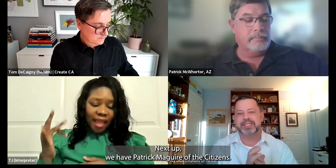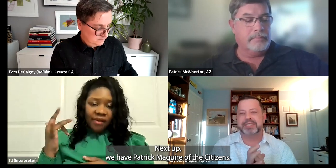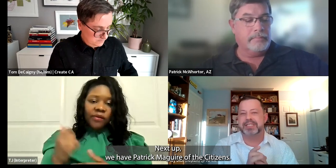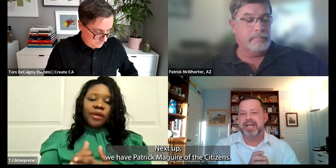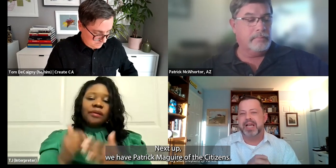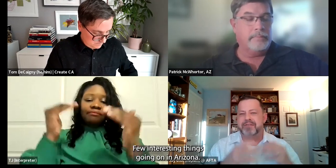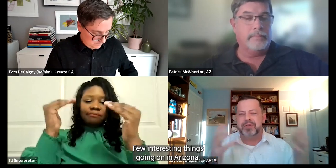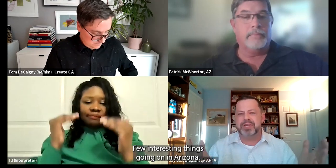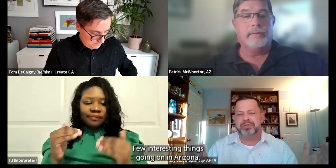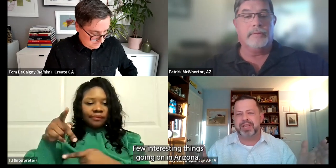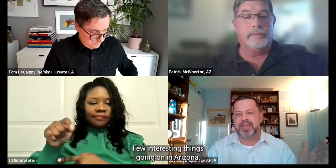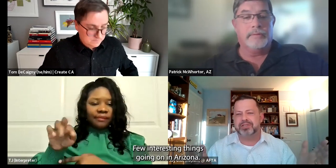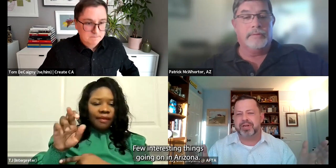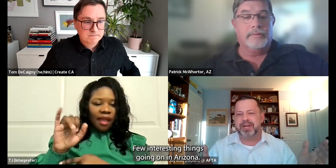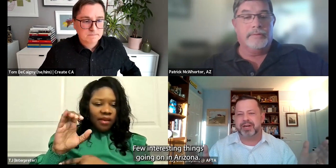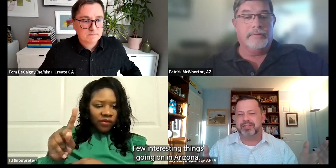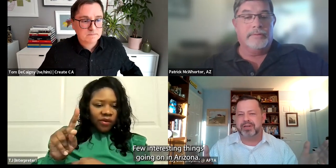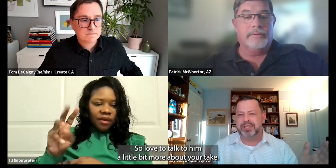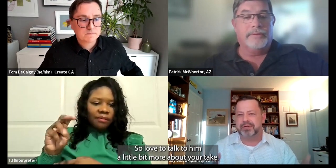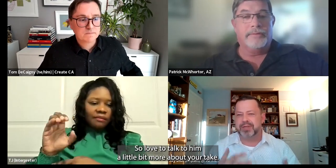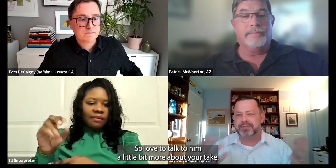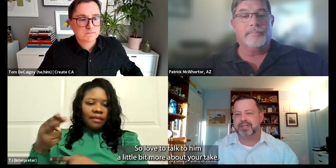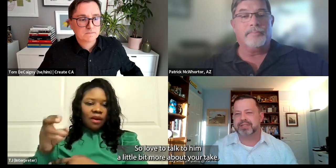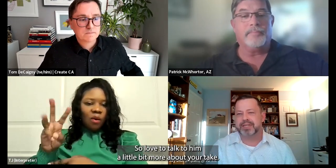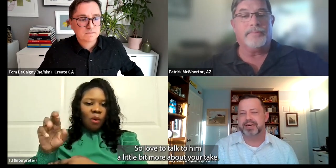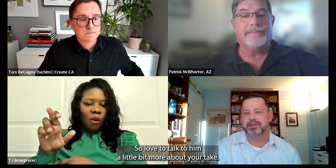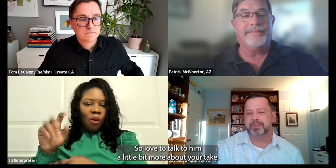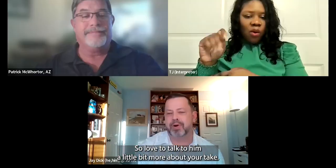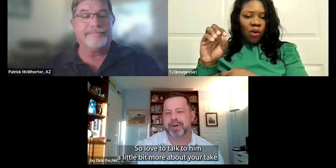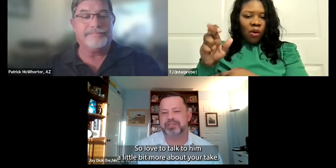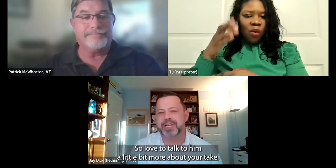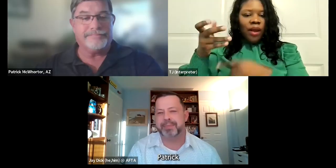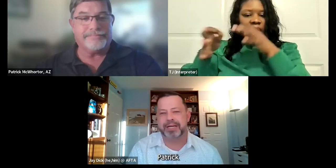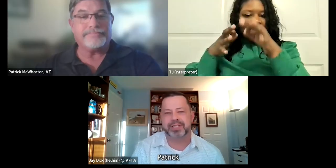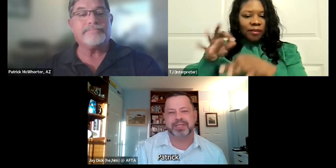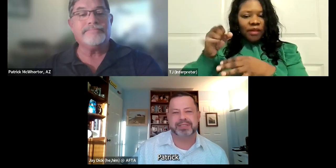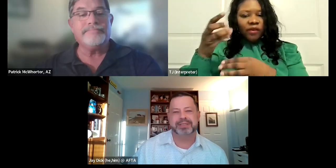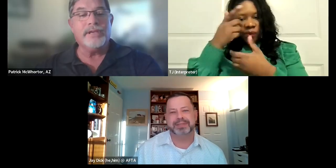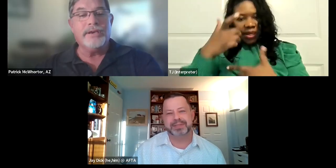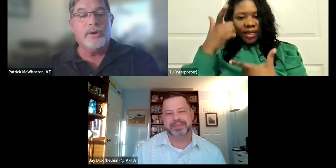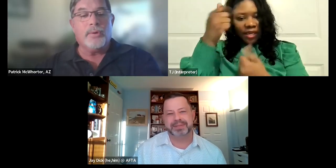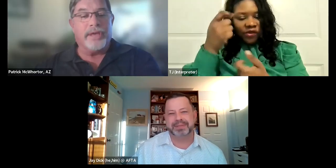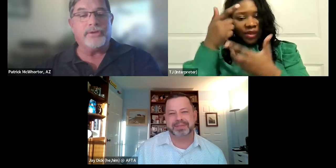Citizens. A few interesting things going on in Arizona, so love to hear a little bit more about your take, Patrick.